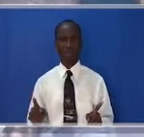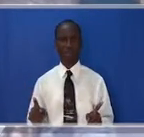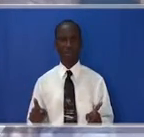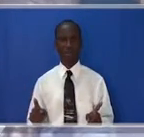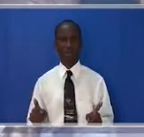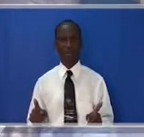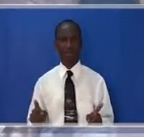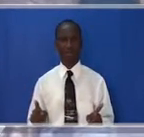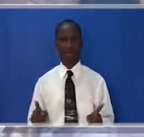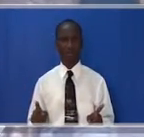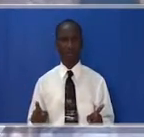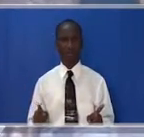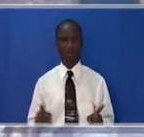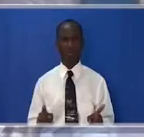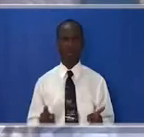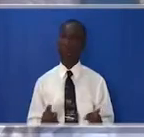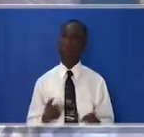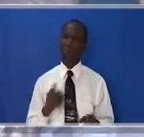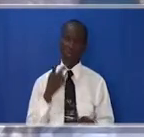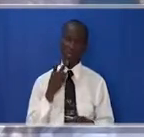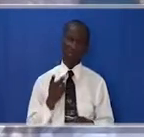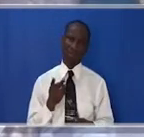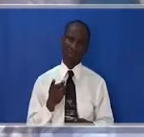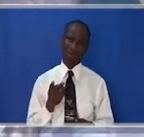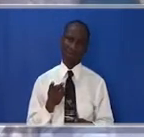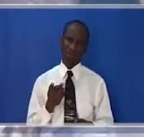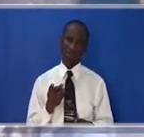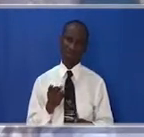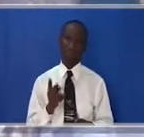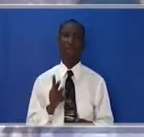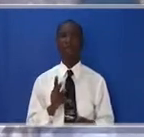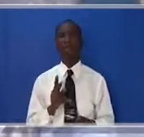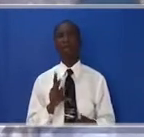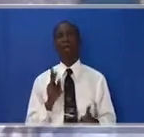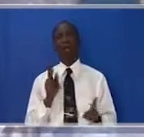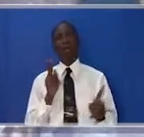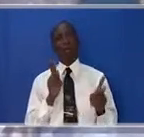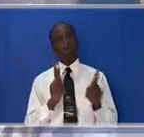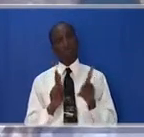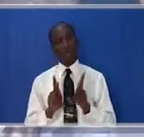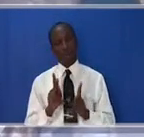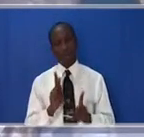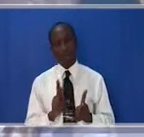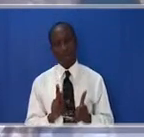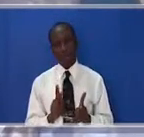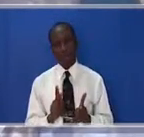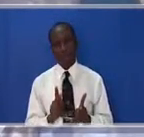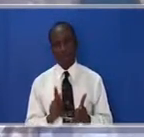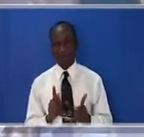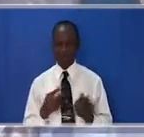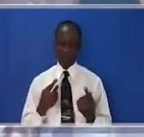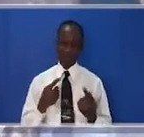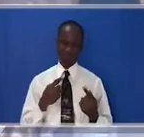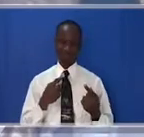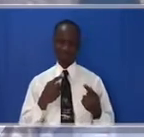But it is very interesting to know that people who vehemently